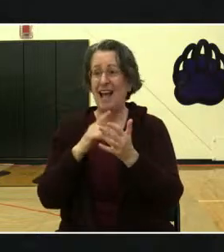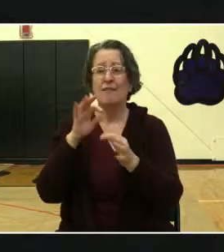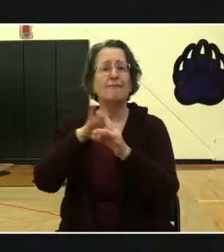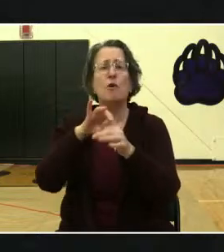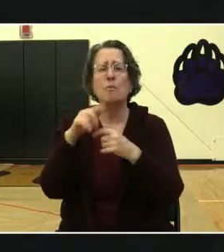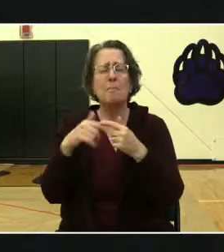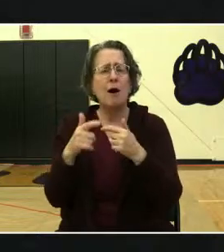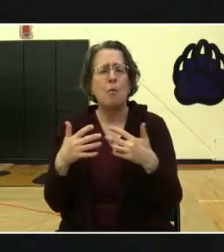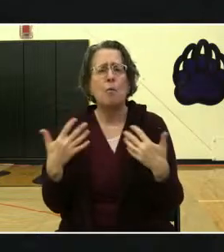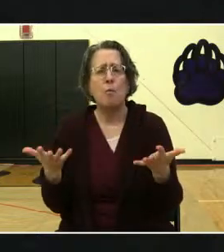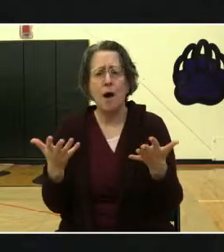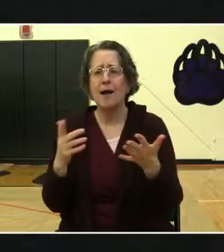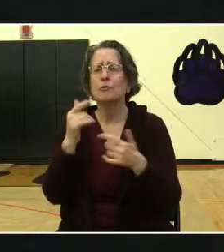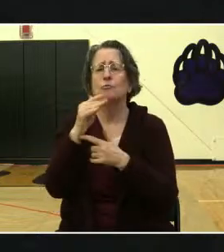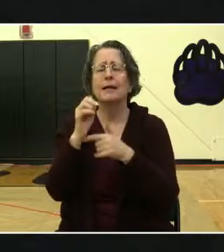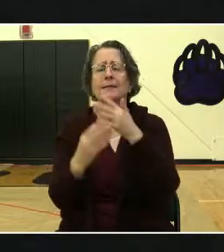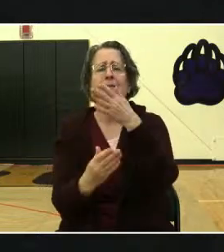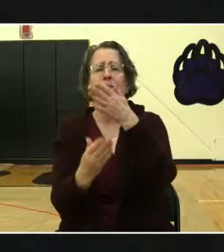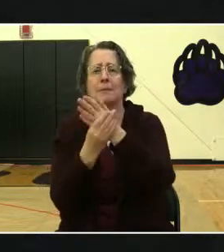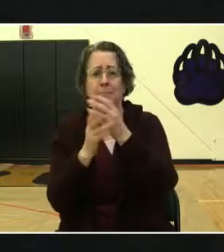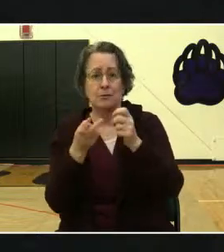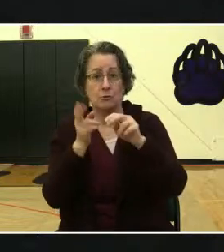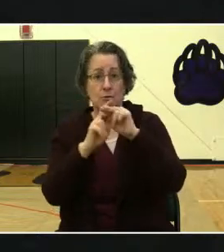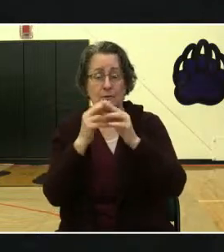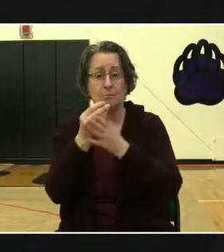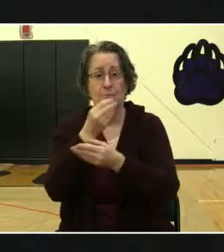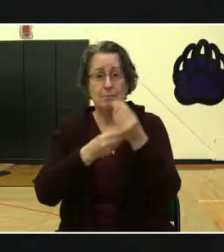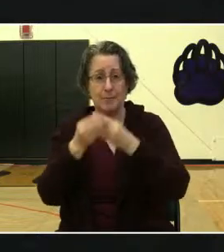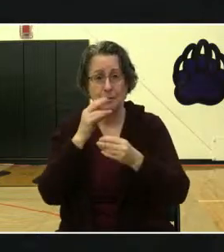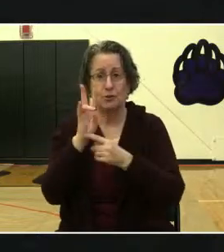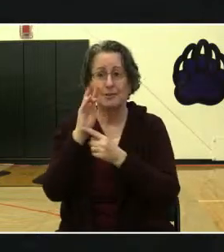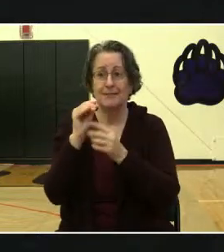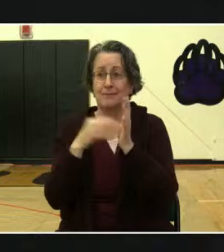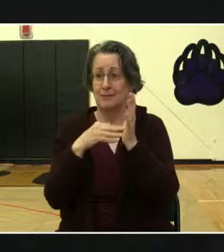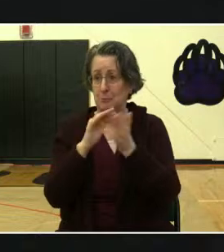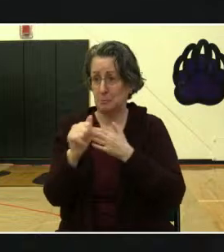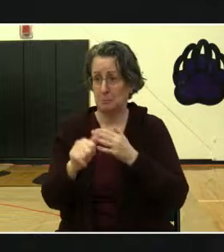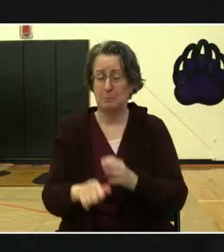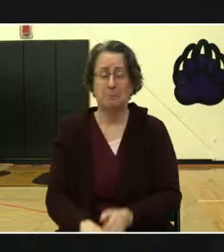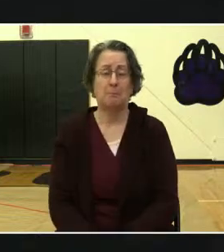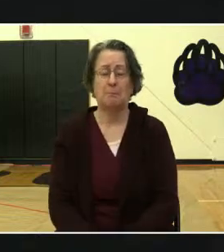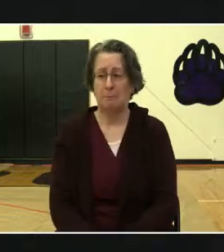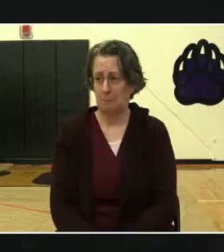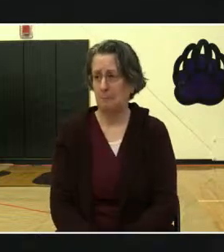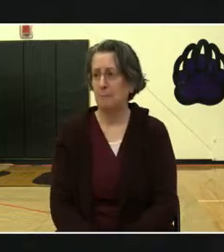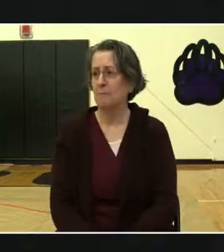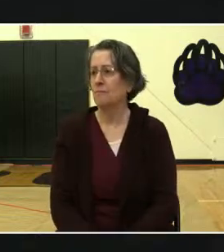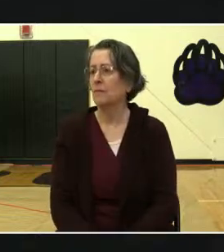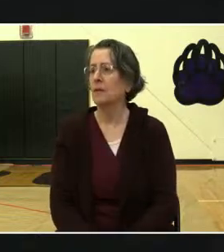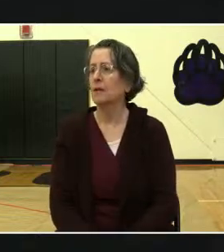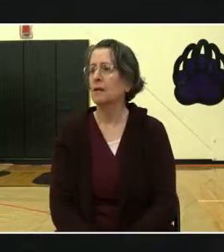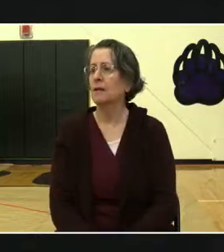amendment to raise the budget by $70,000 um Mr rans